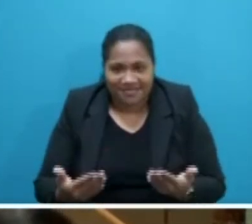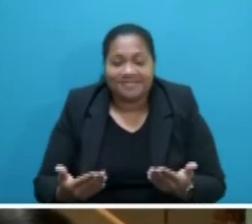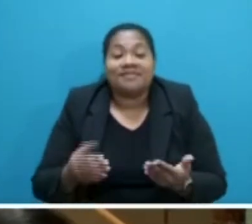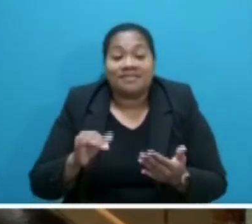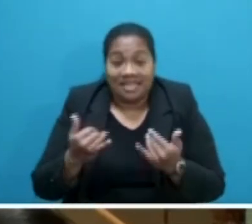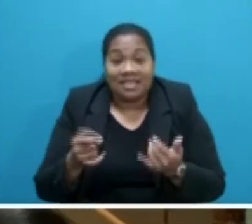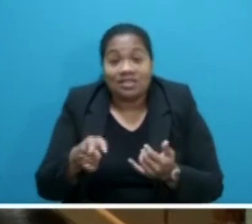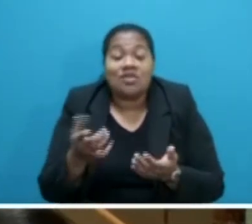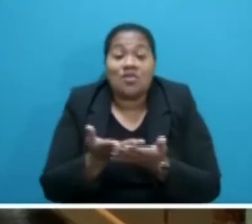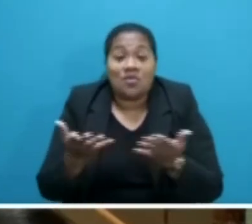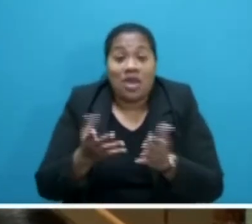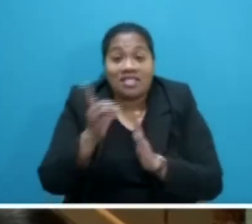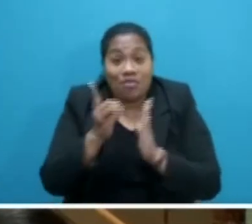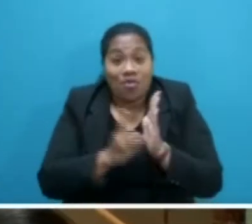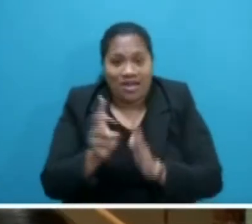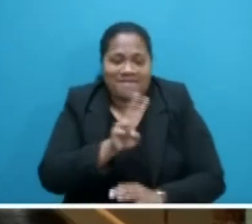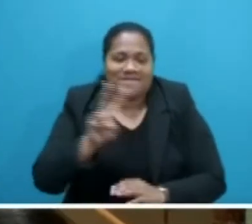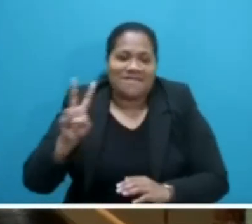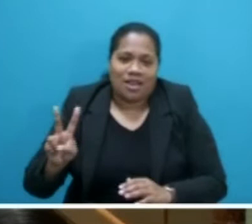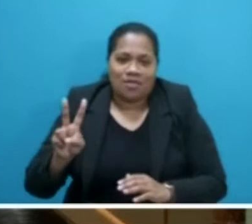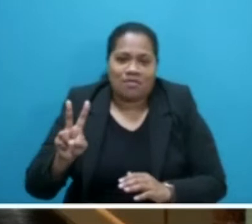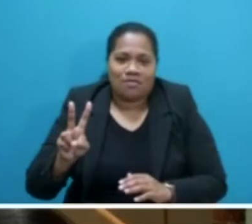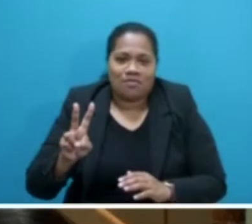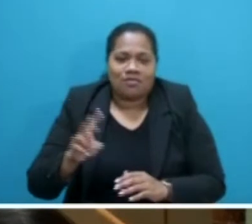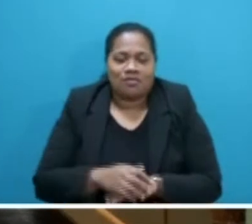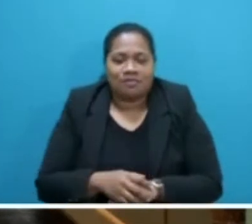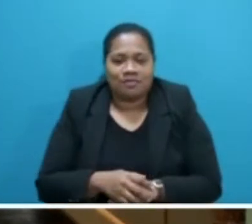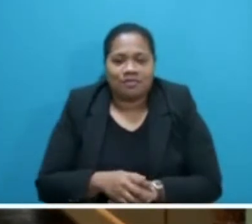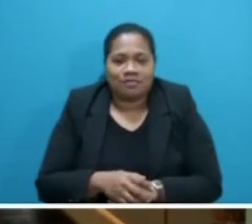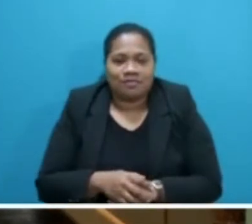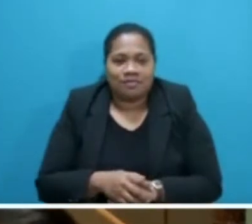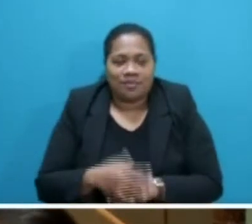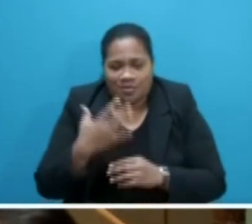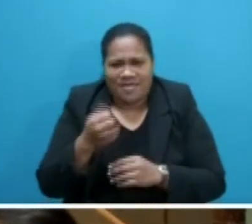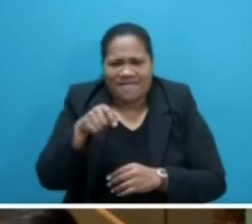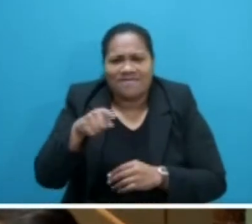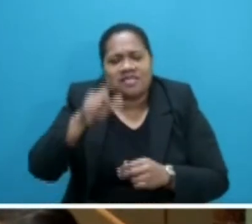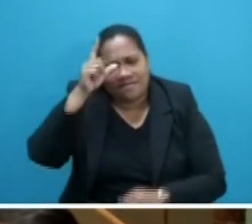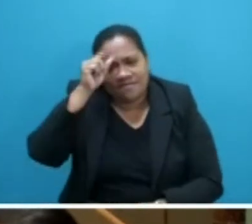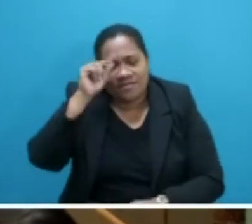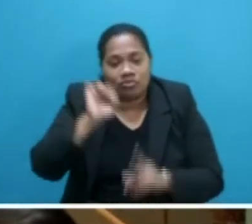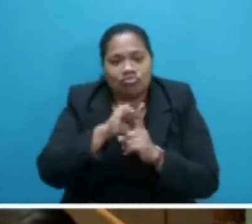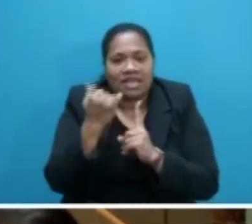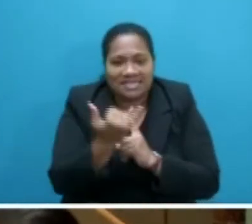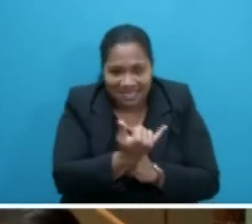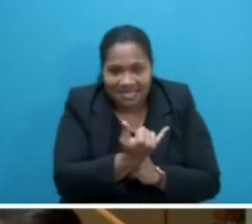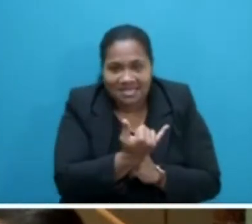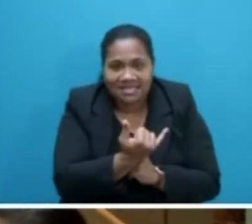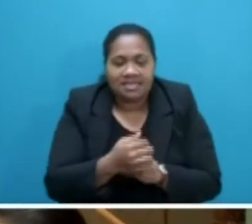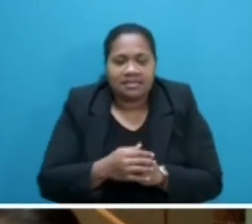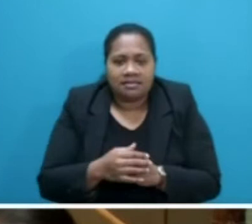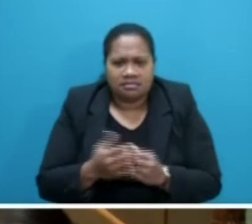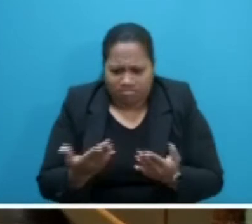is where democratic values are taking firm hold in Fijian society. Given we are such a